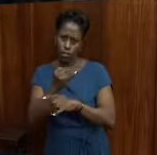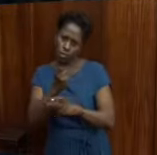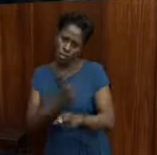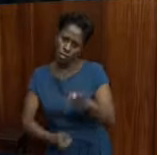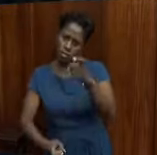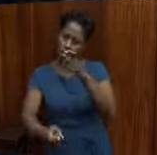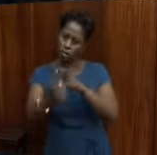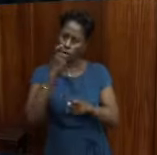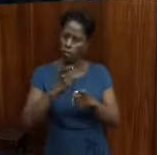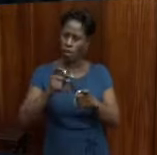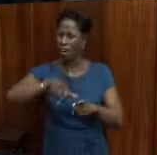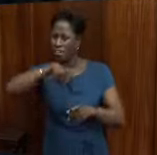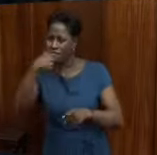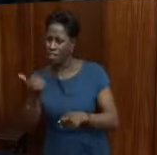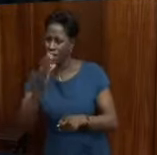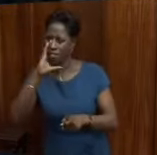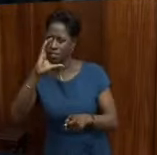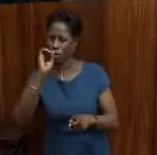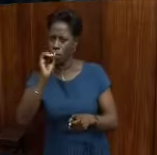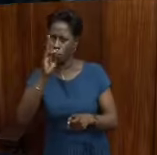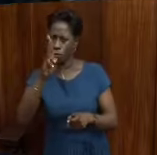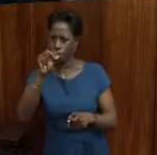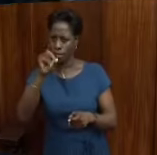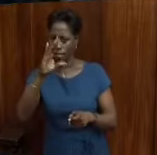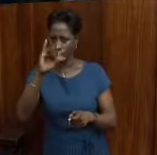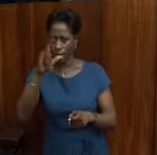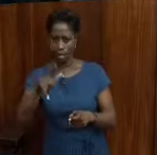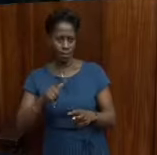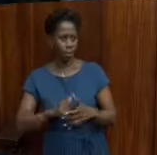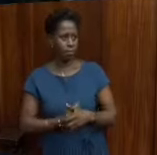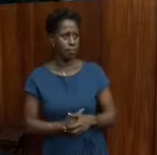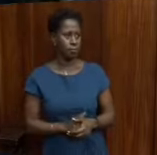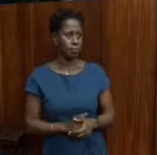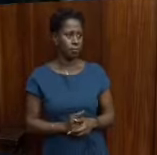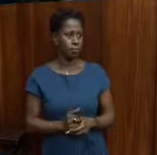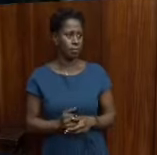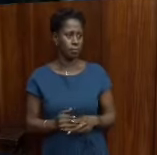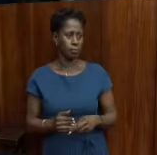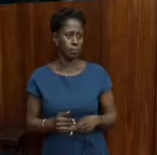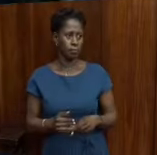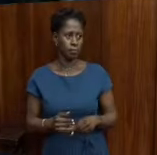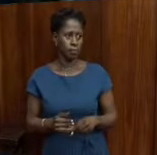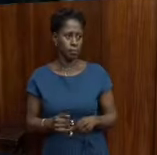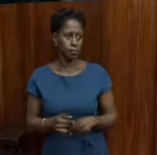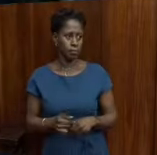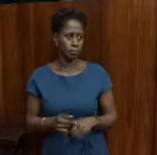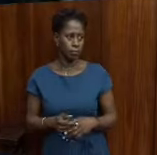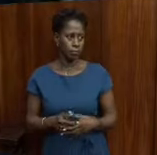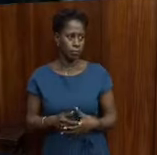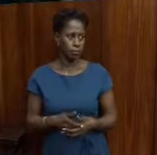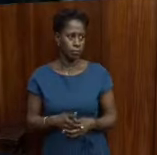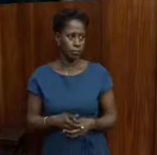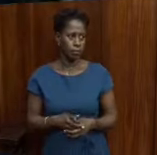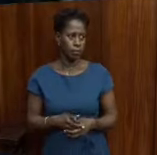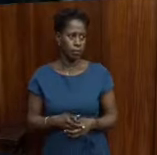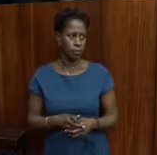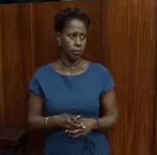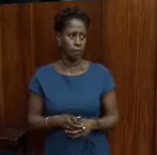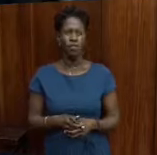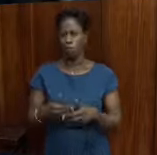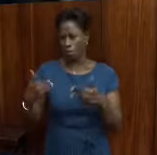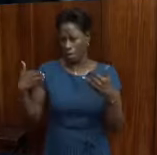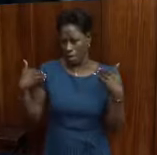by a learned judge has been tasked to assist in that process, which will include the preparation of the